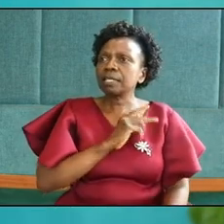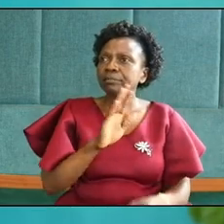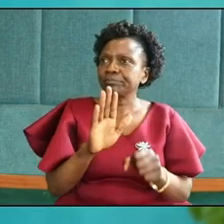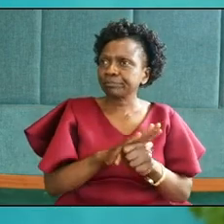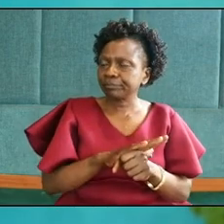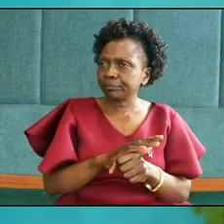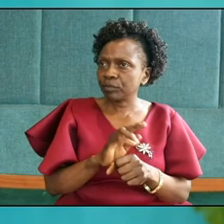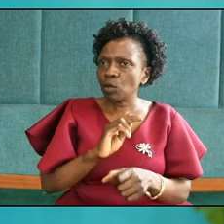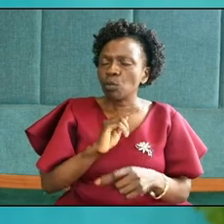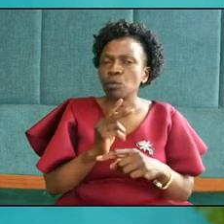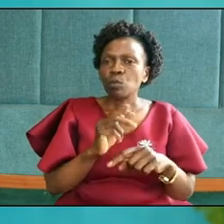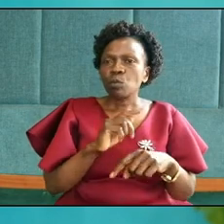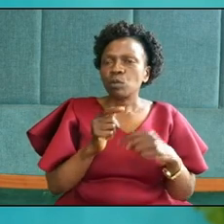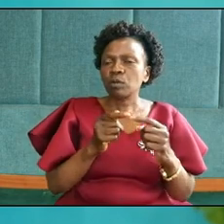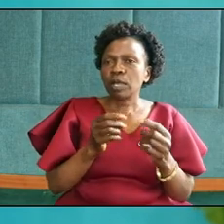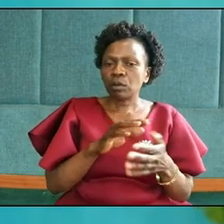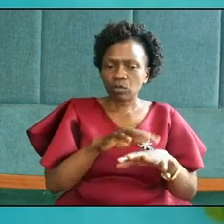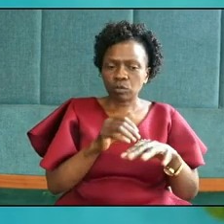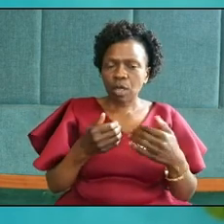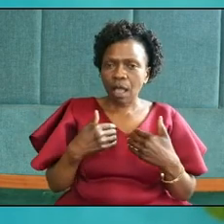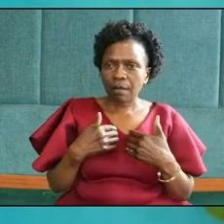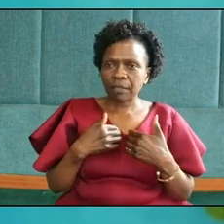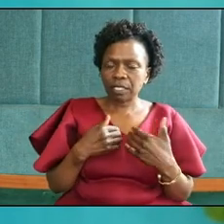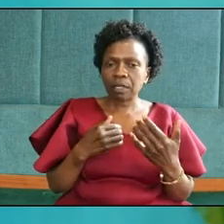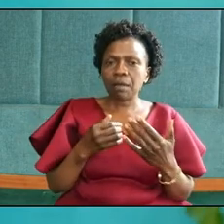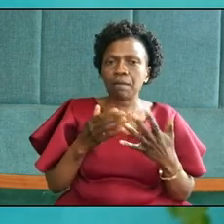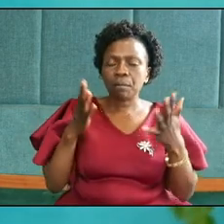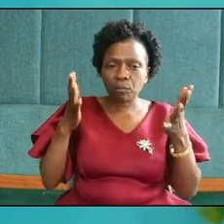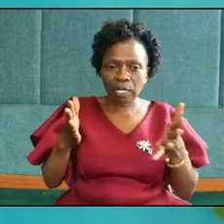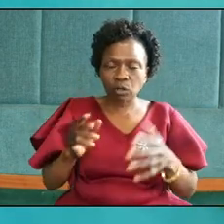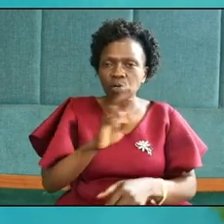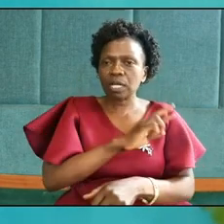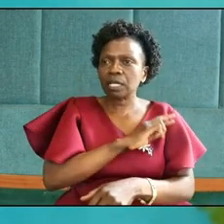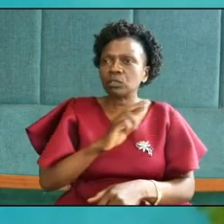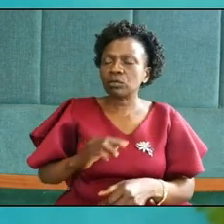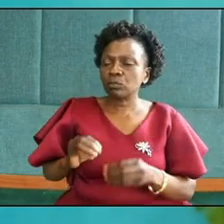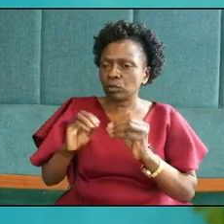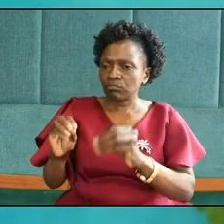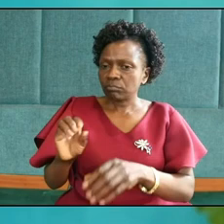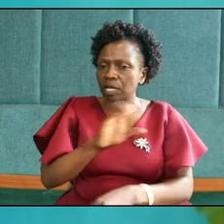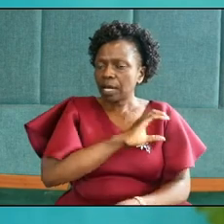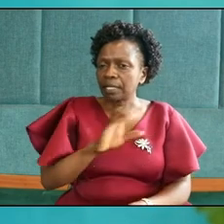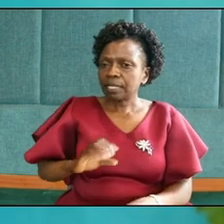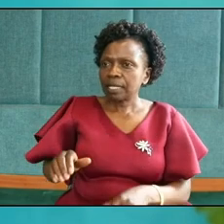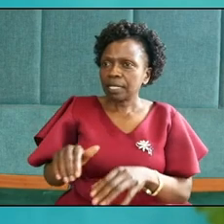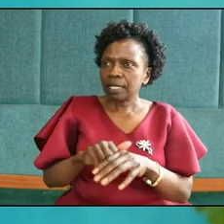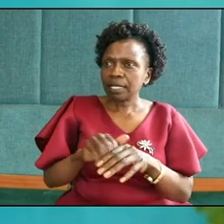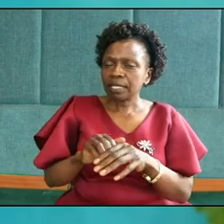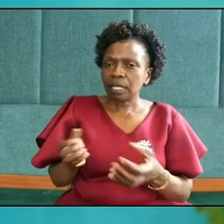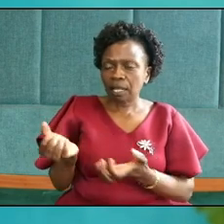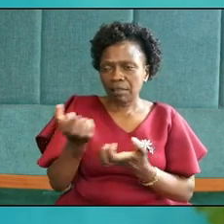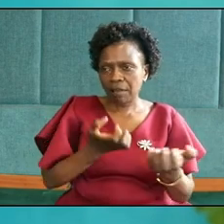are called to have this practical religion, putting on Christ in the secular